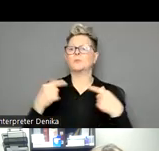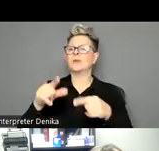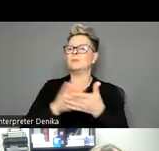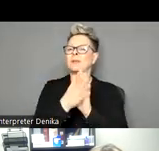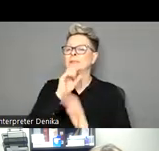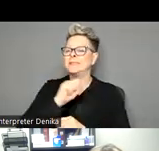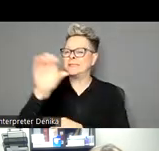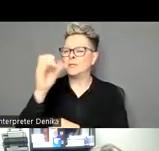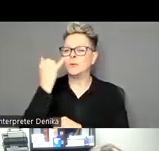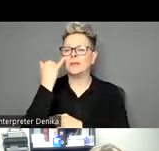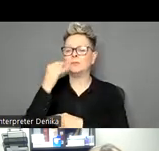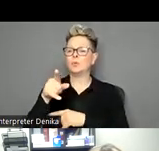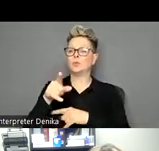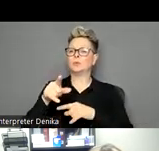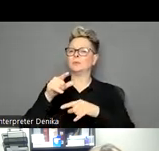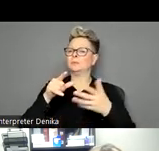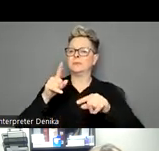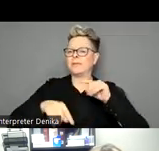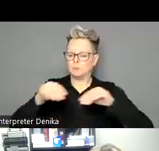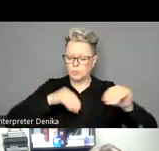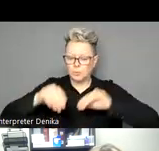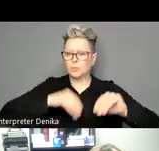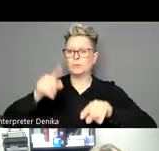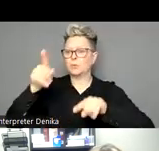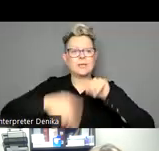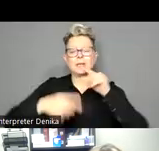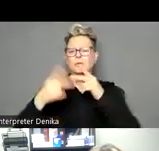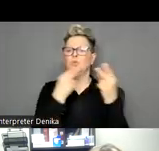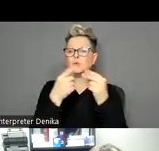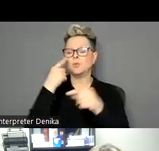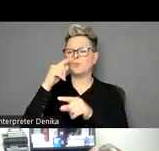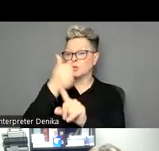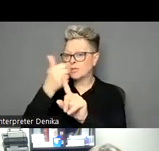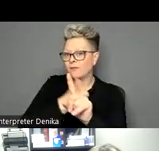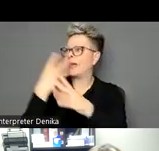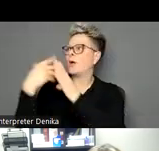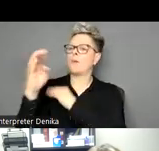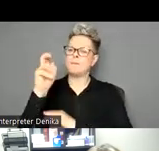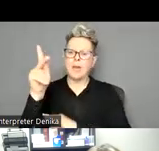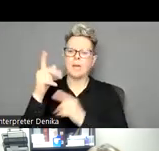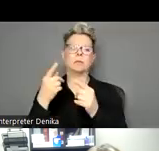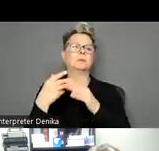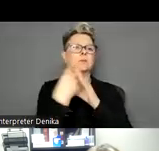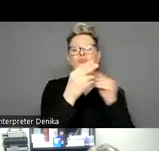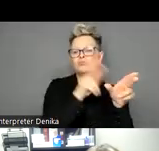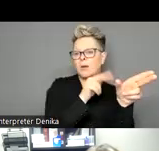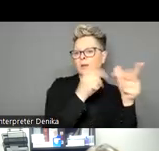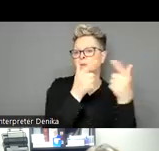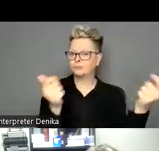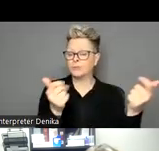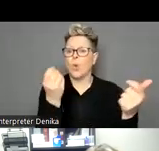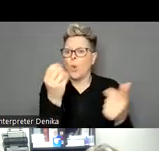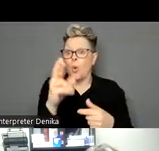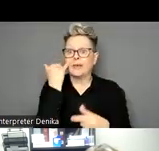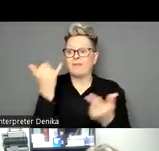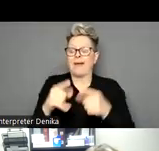mobility declines and it's more difficult for you to do your own errands. If there's more extreme scenarios too, if you're in a coma or you